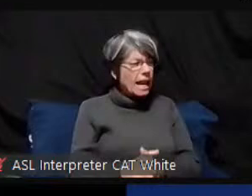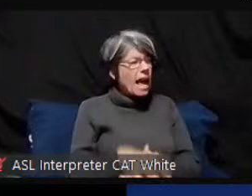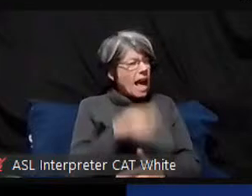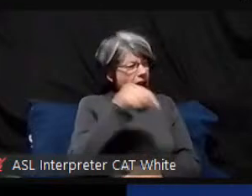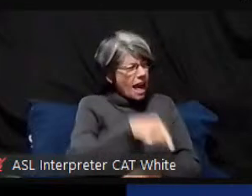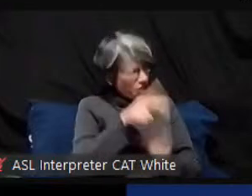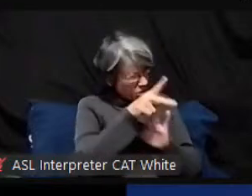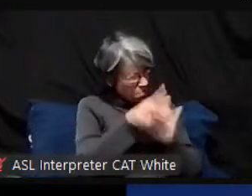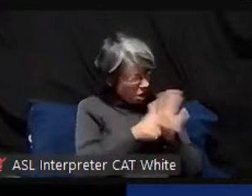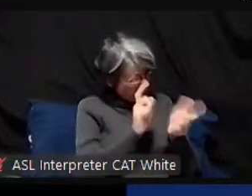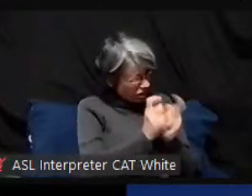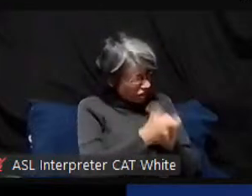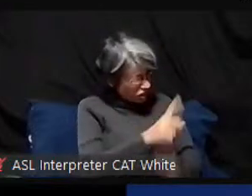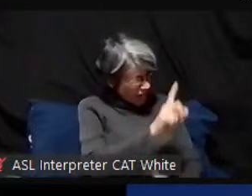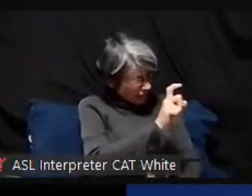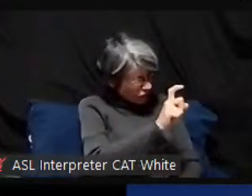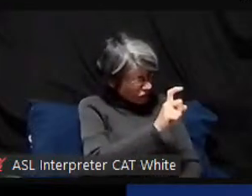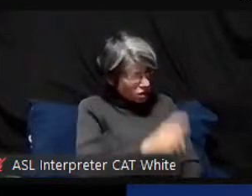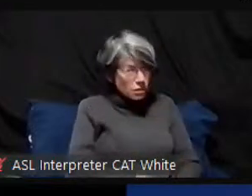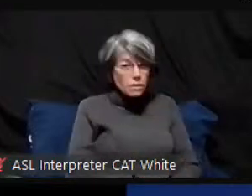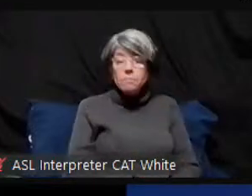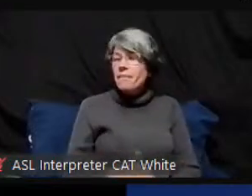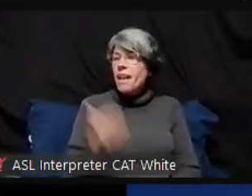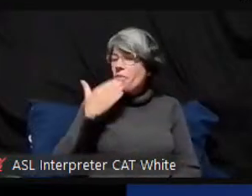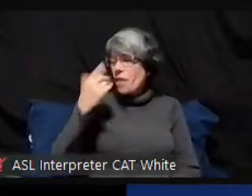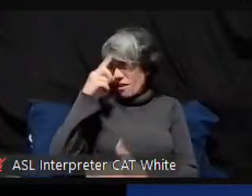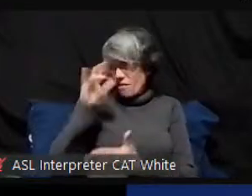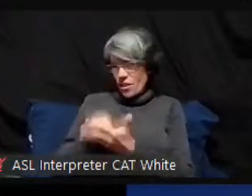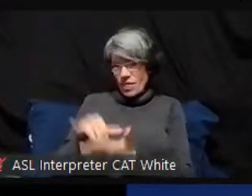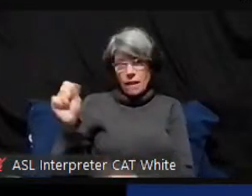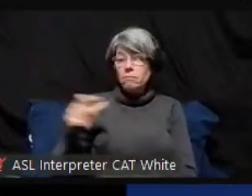policy changed? Thank you for that.